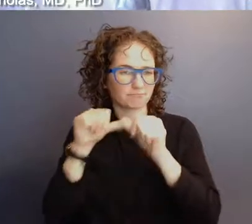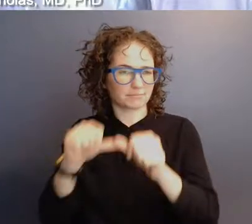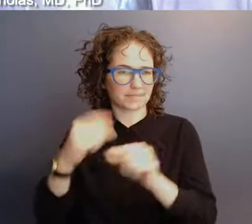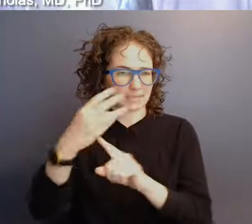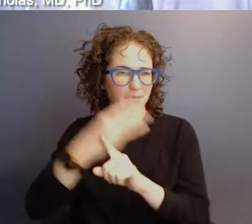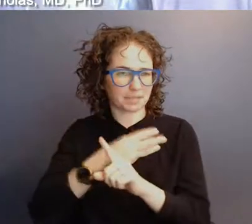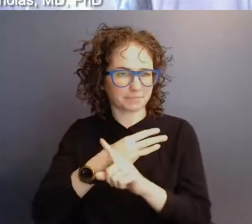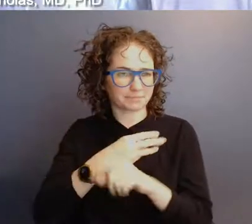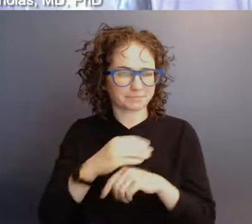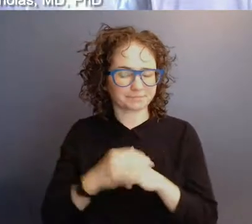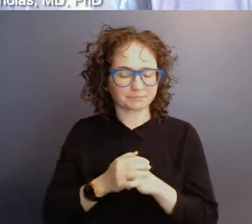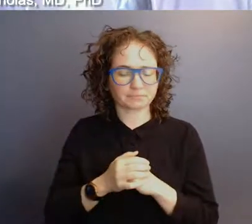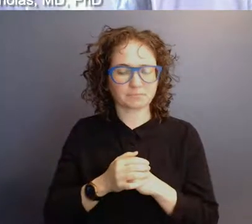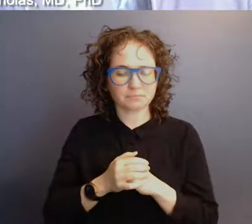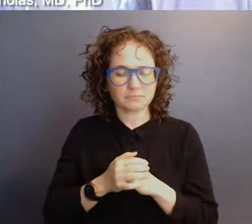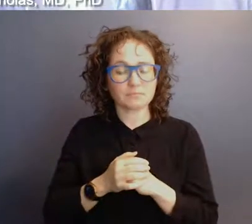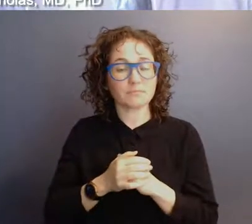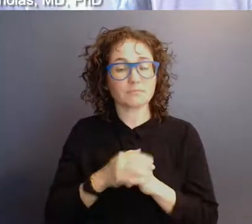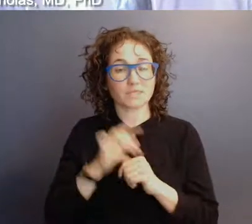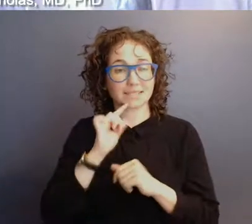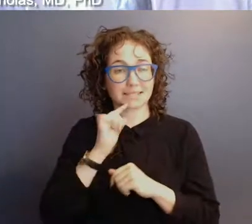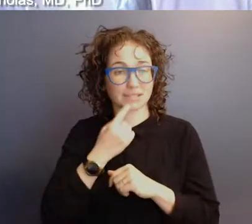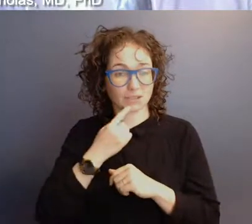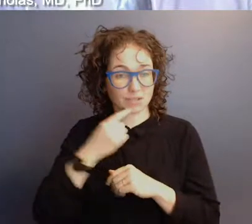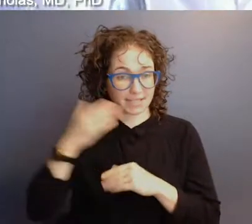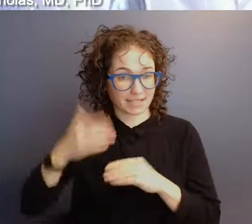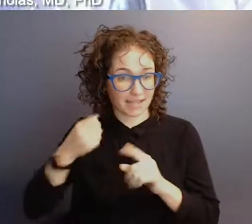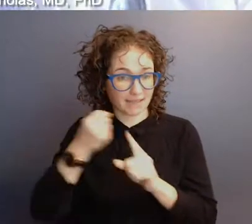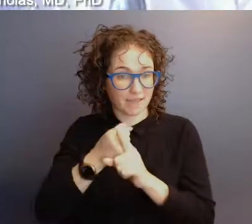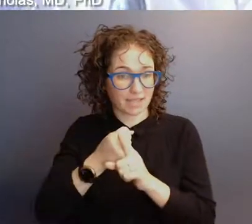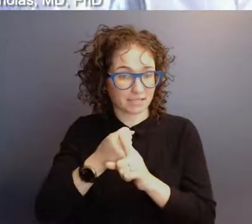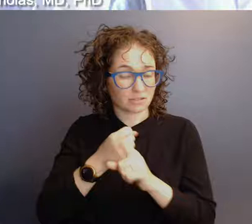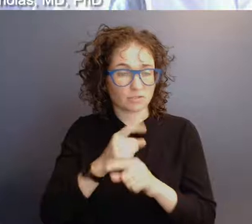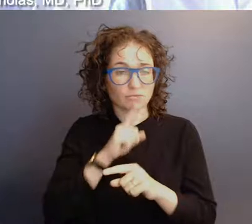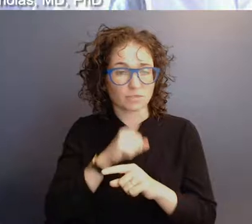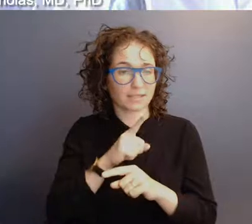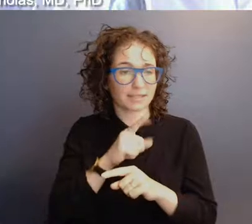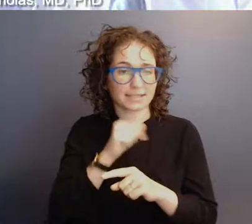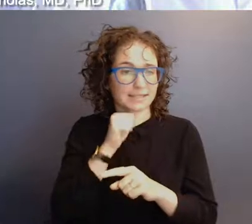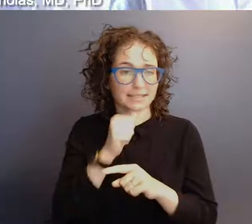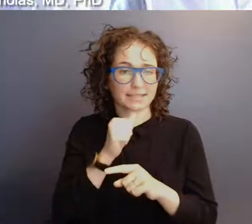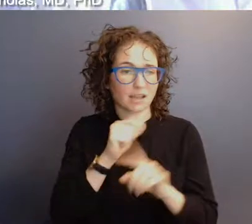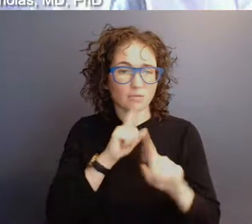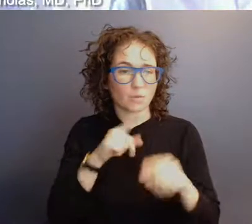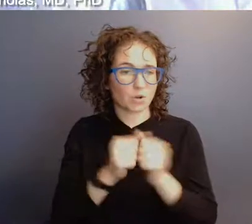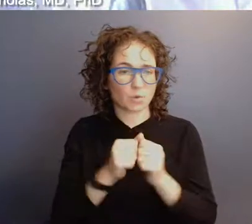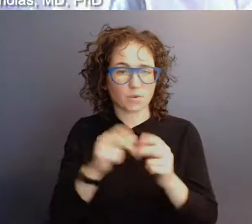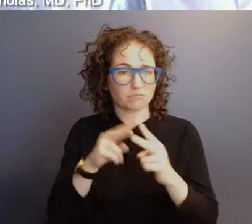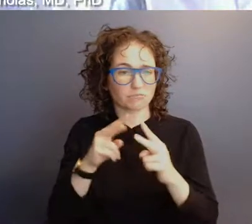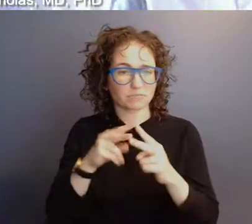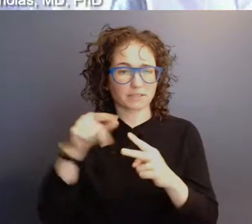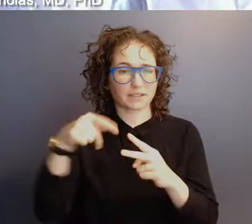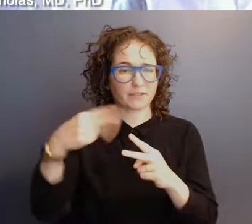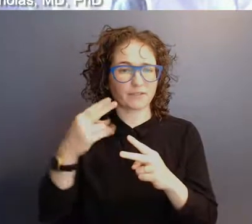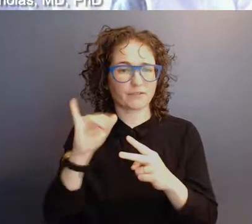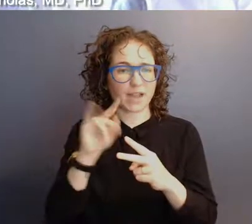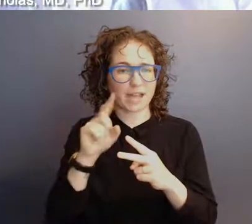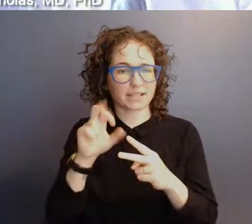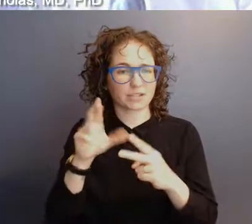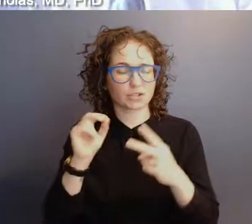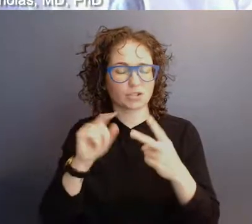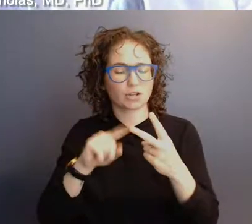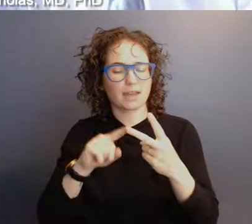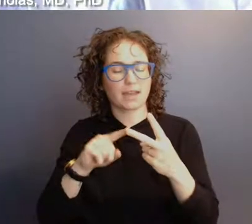the serious side effects have not been reported with Pfizer and Moderna vaccines. You may have heard about the J&J vaccine